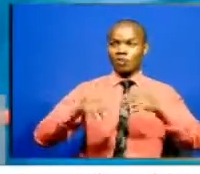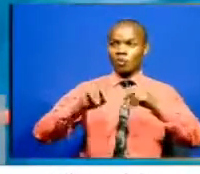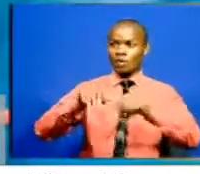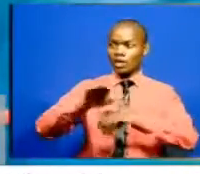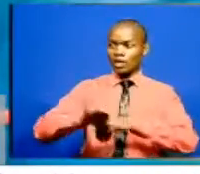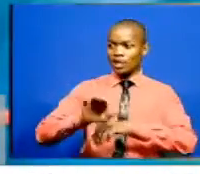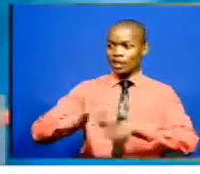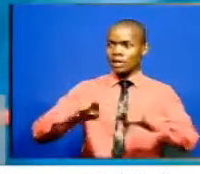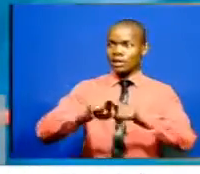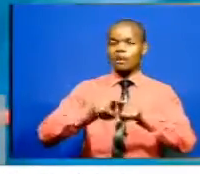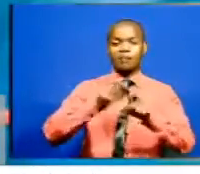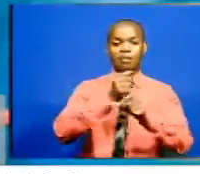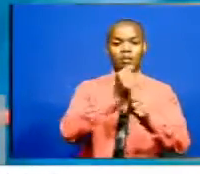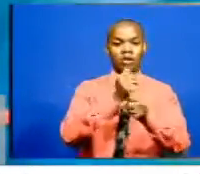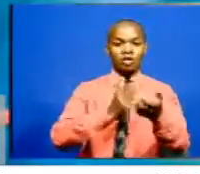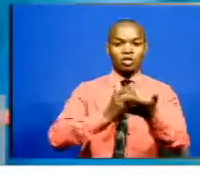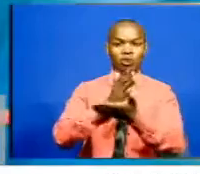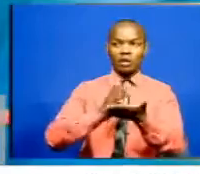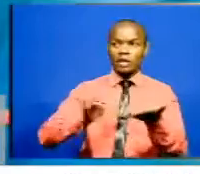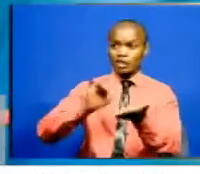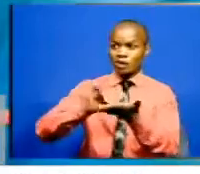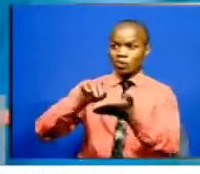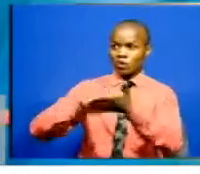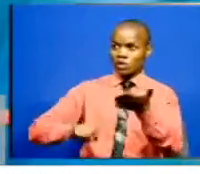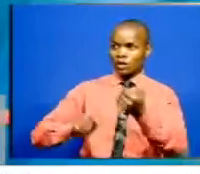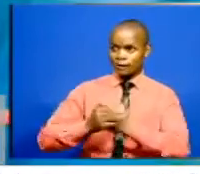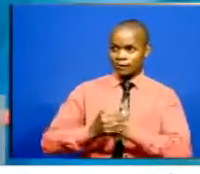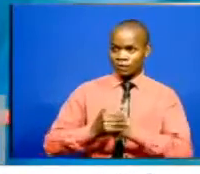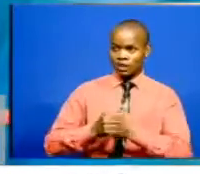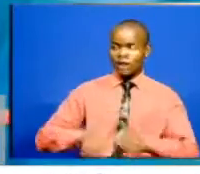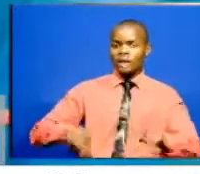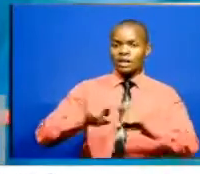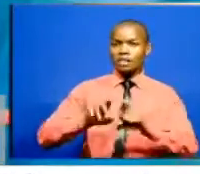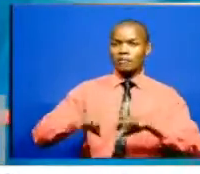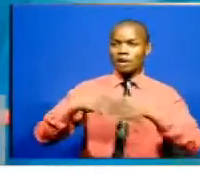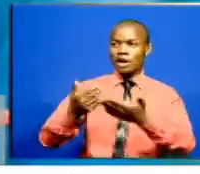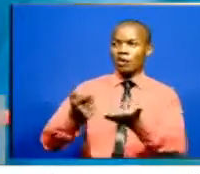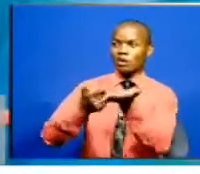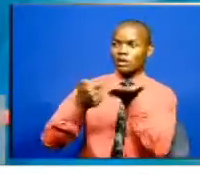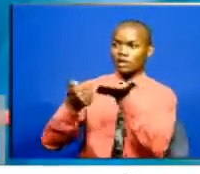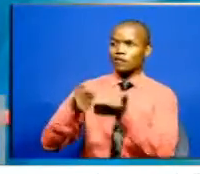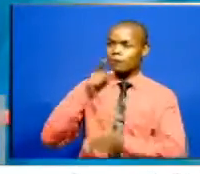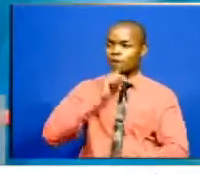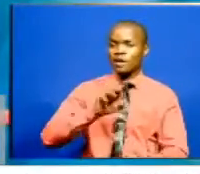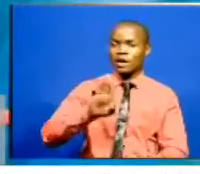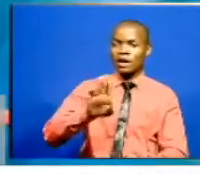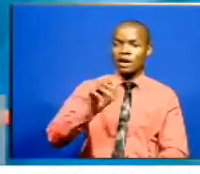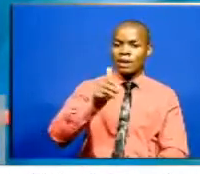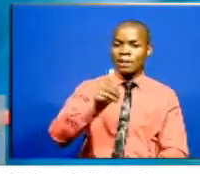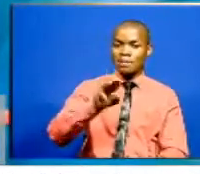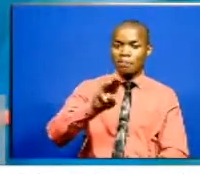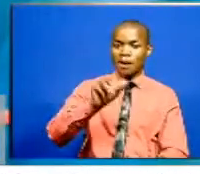law enforcement. As I discussed the Bamako Convention earlier,